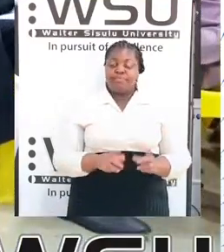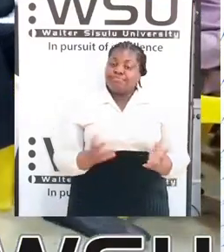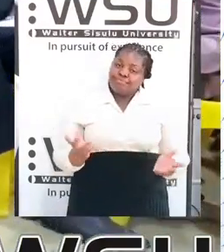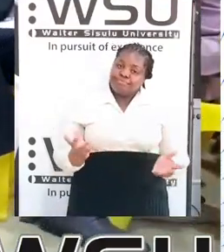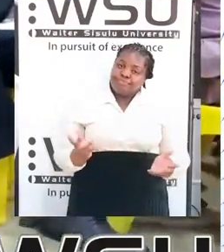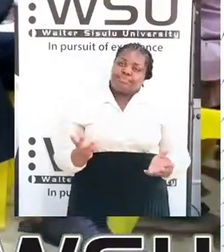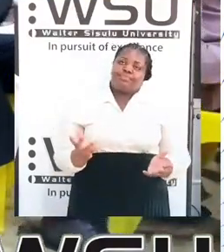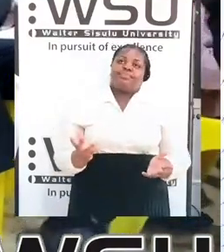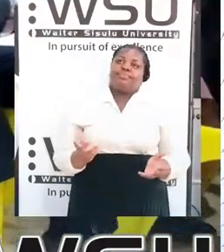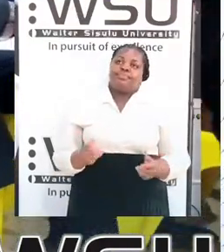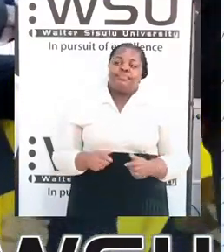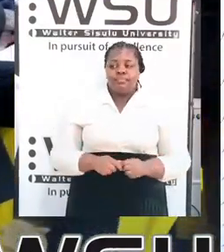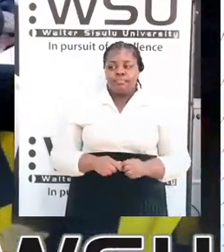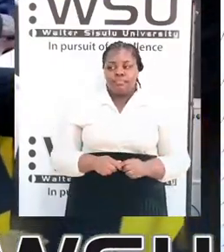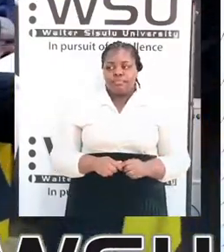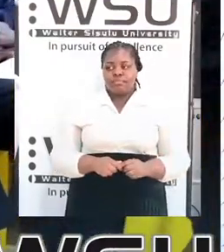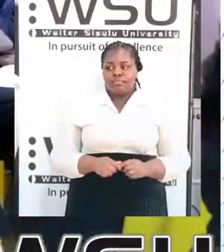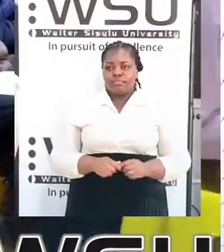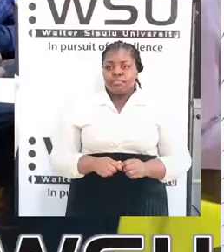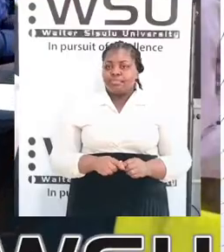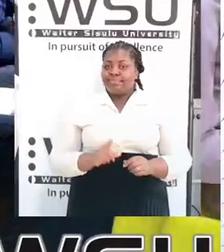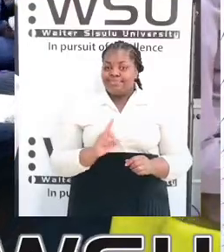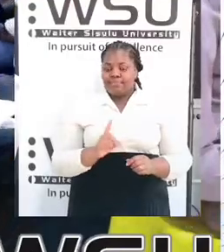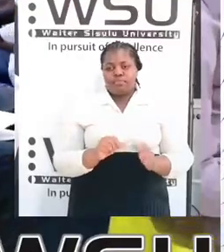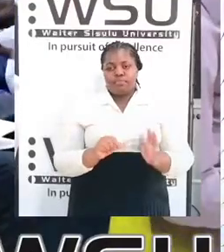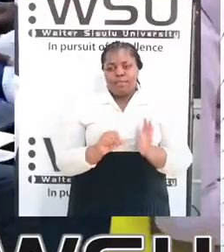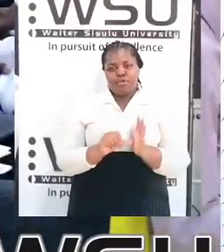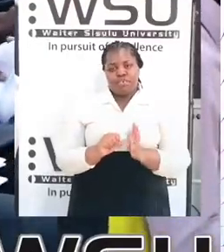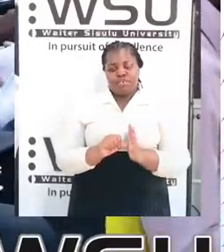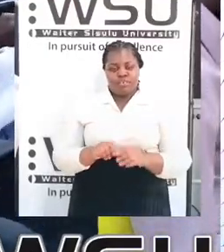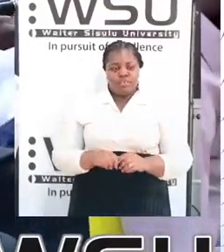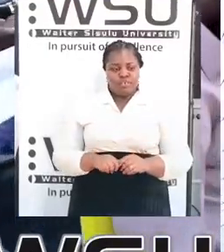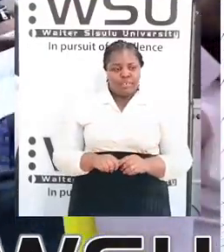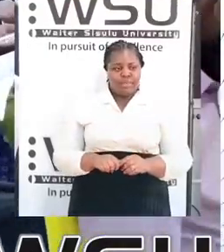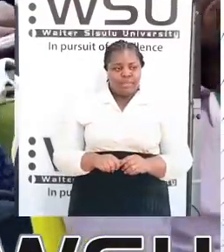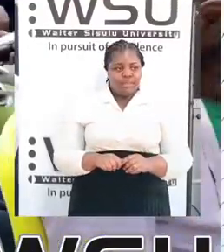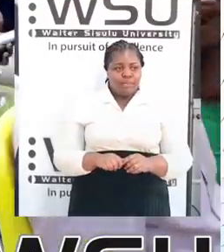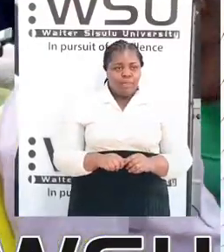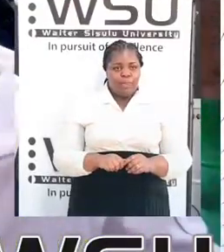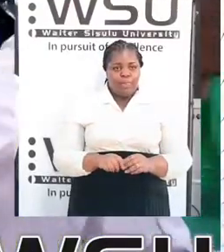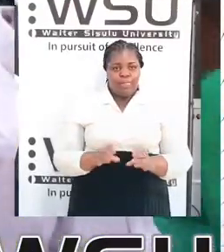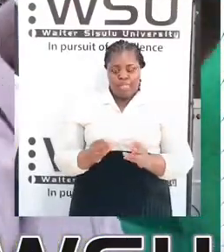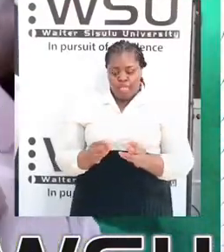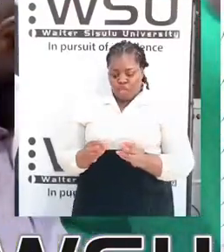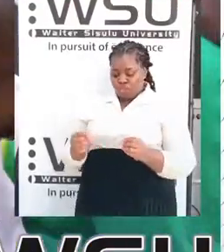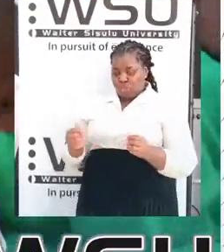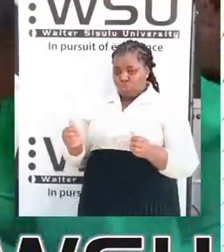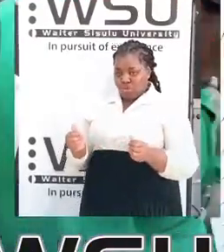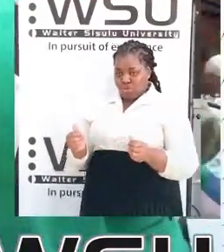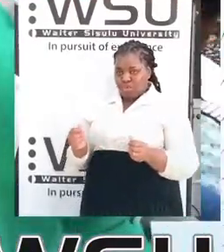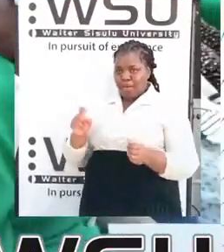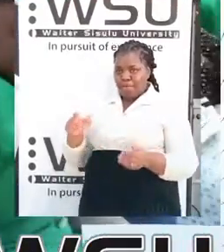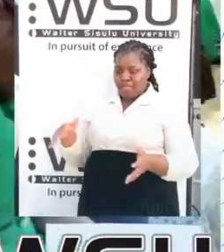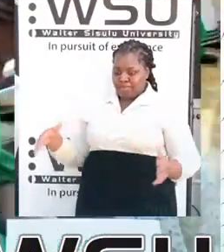However, and this is important, its solution is a collective